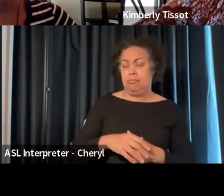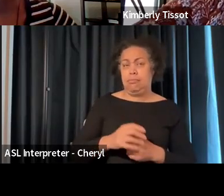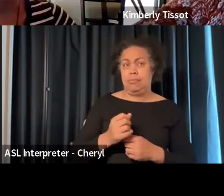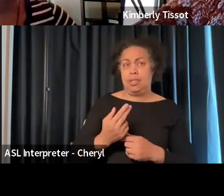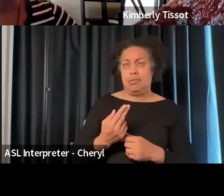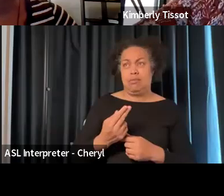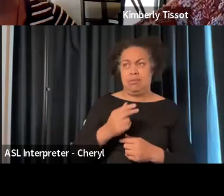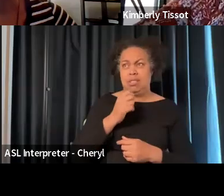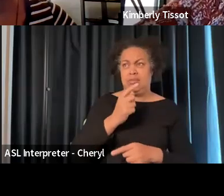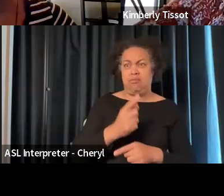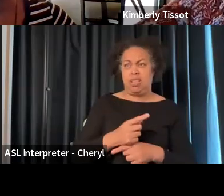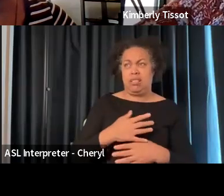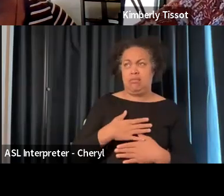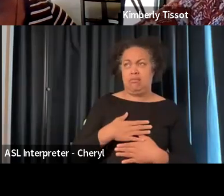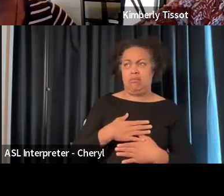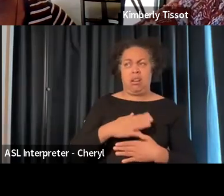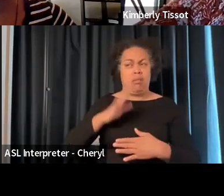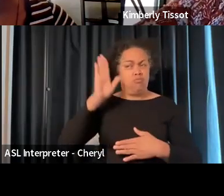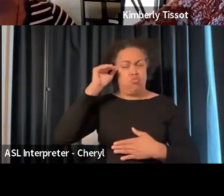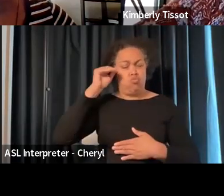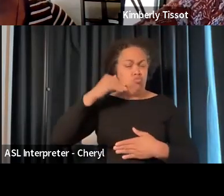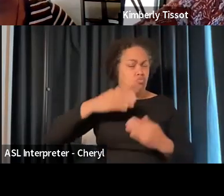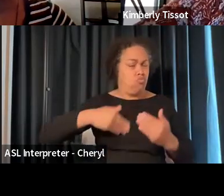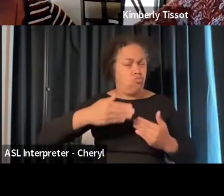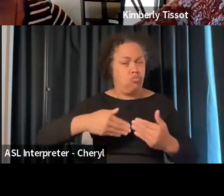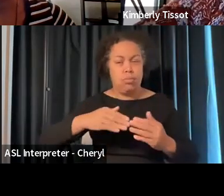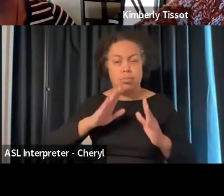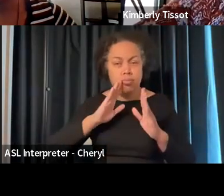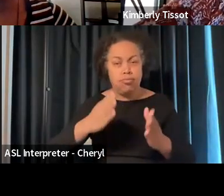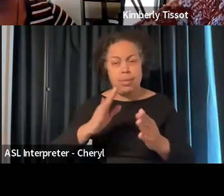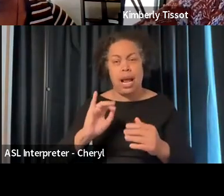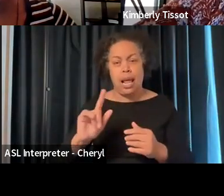that's not right. And so that really pushed me into the IL philosophy and